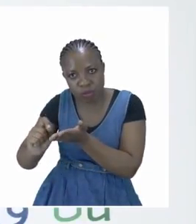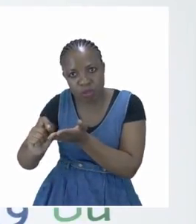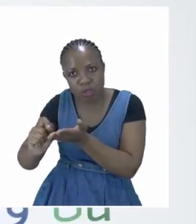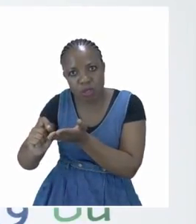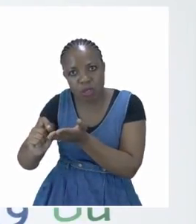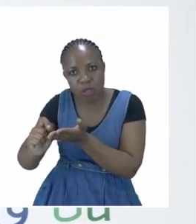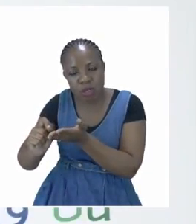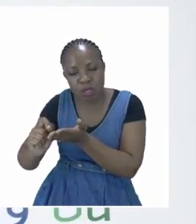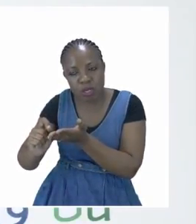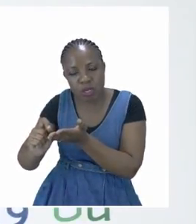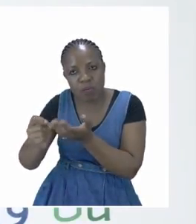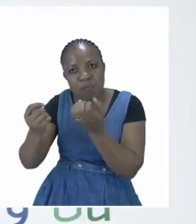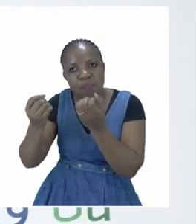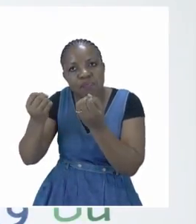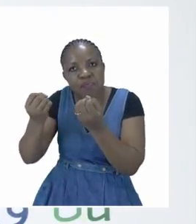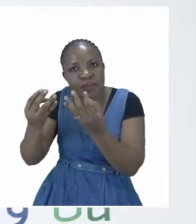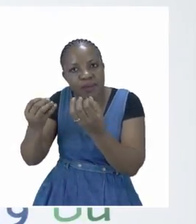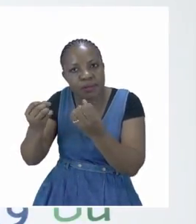bottle,